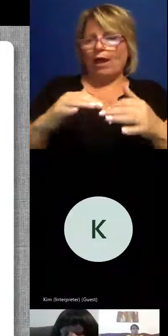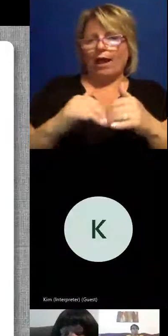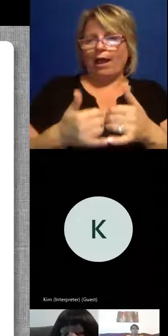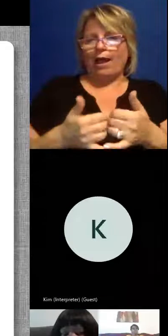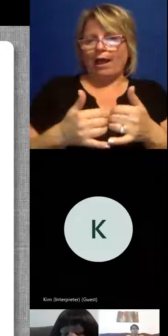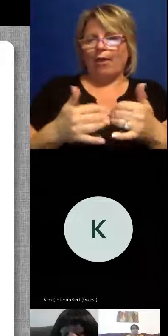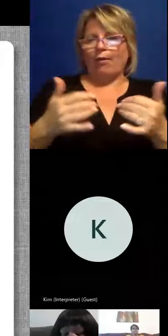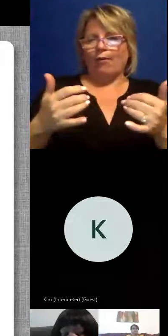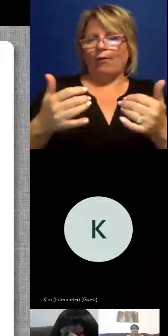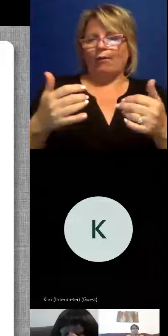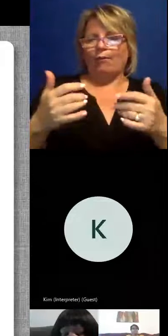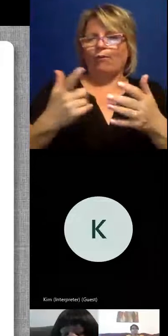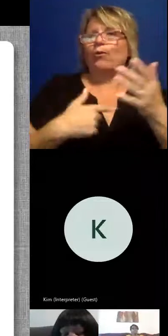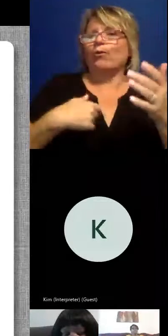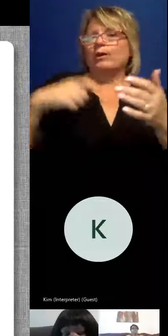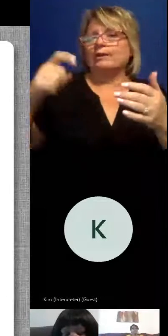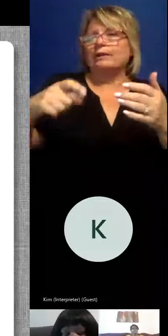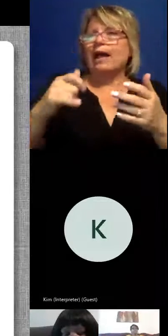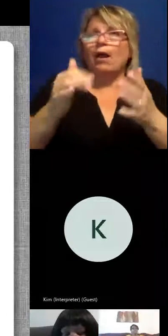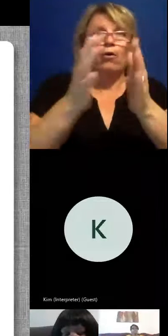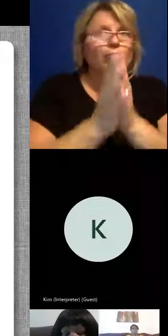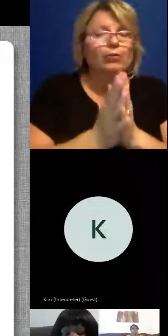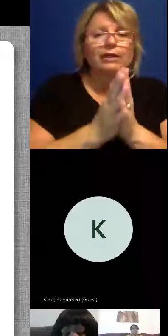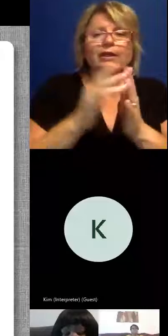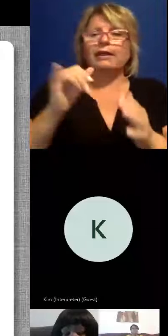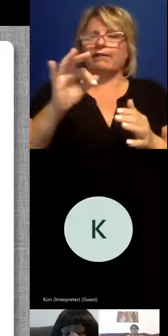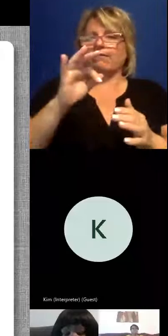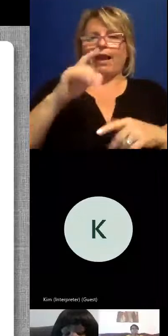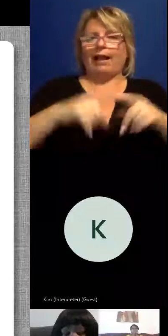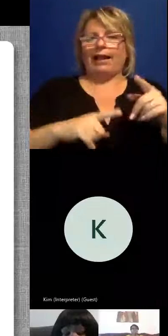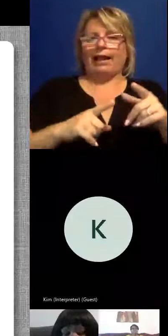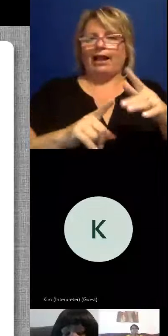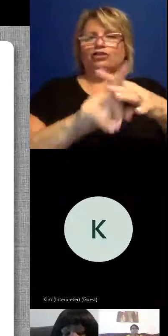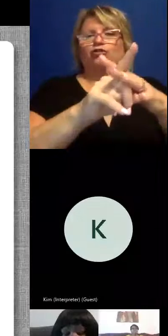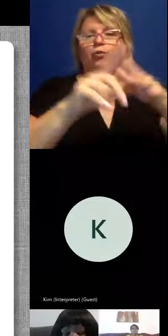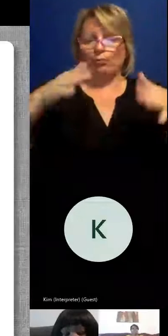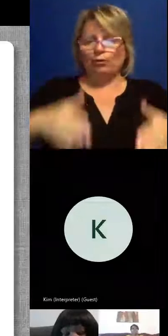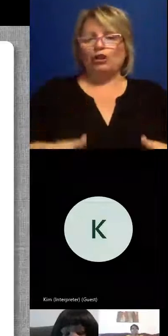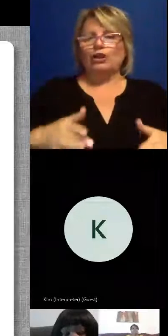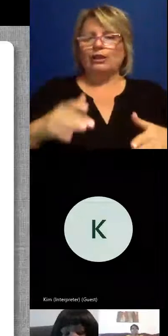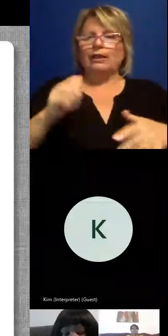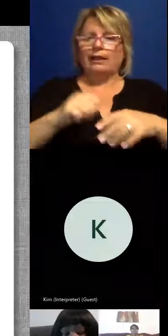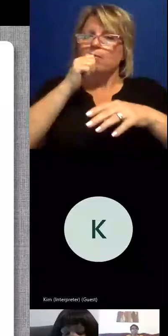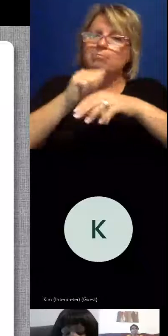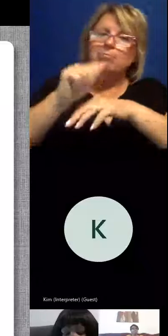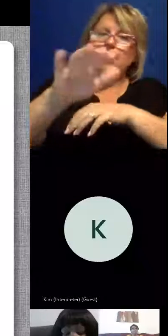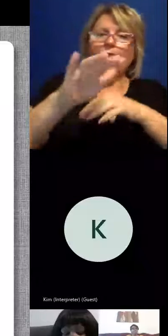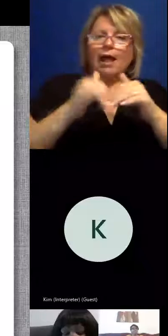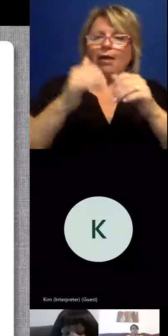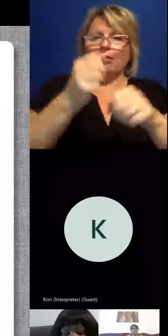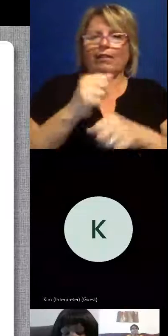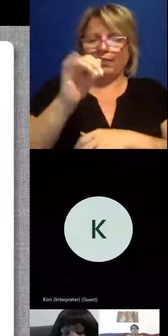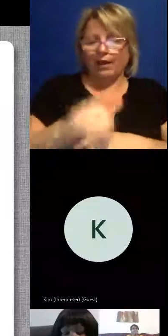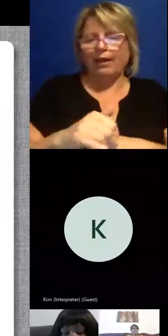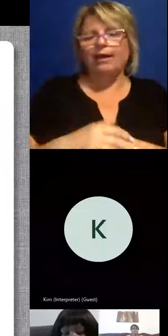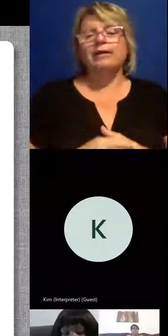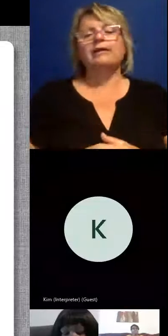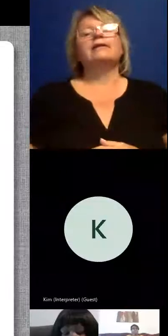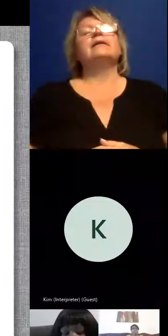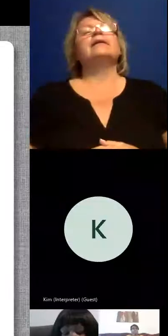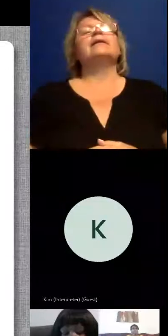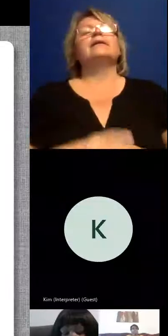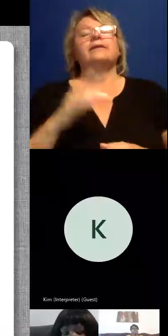to vote? How can I request an absentee voter's ballot application? These links to